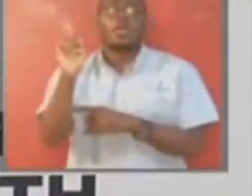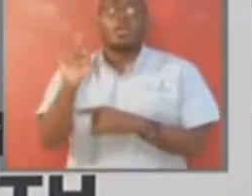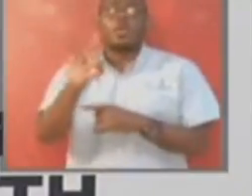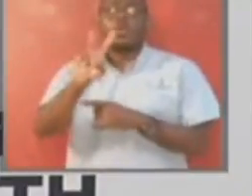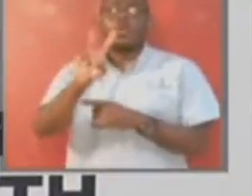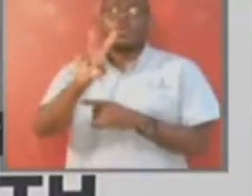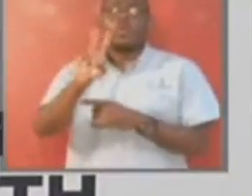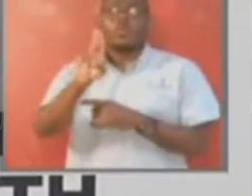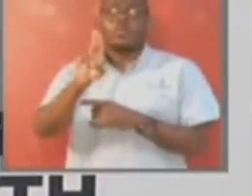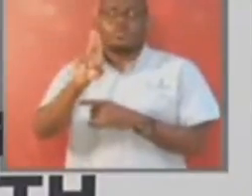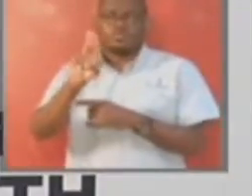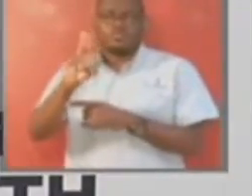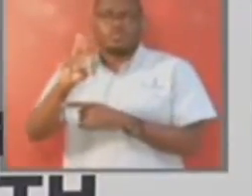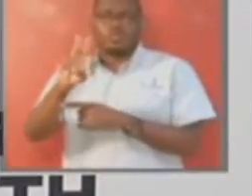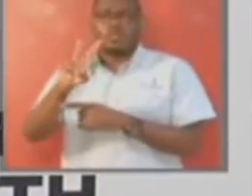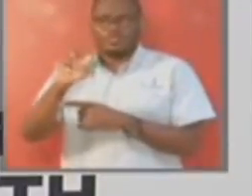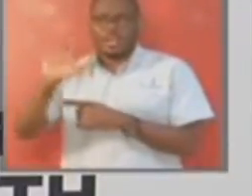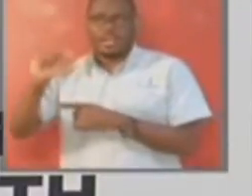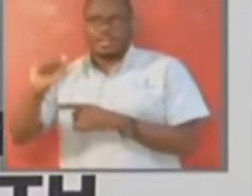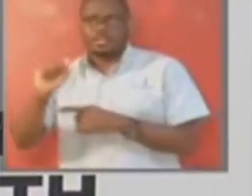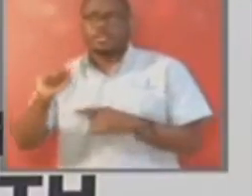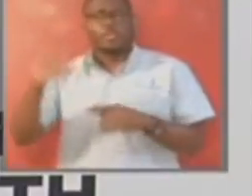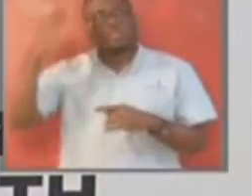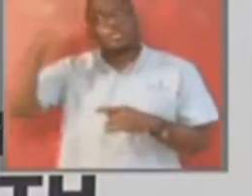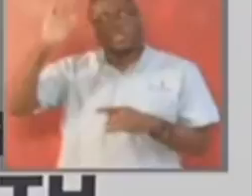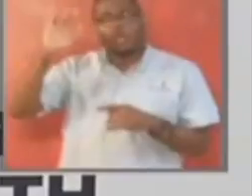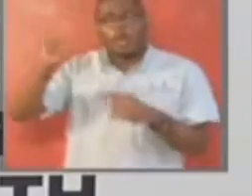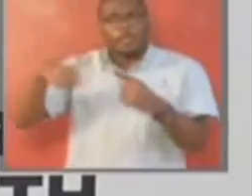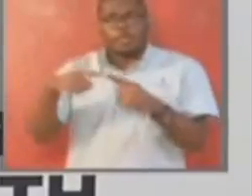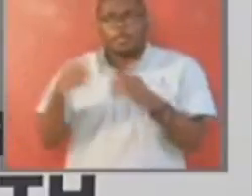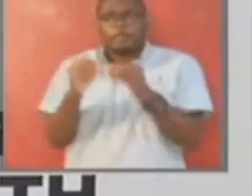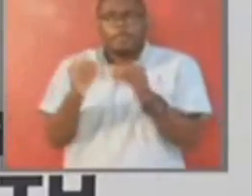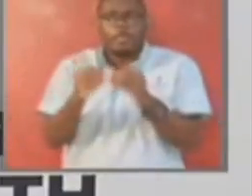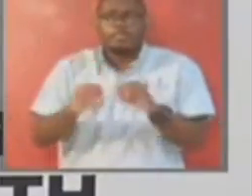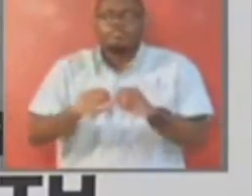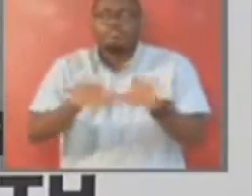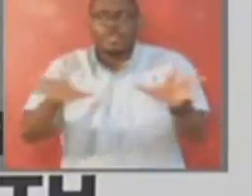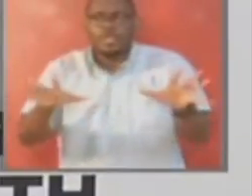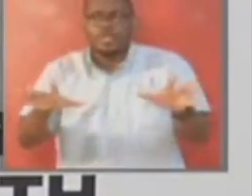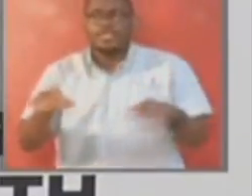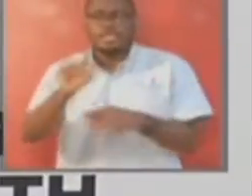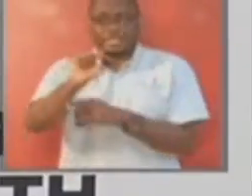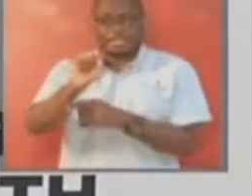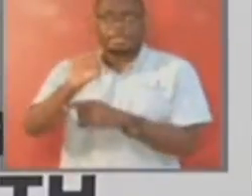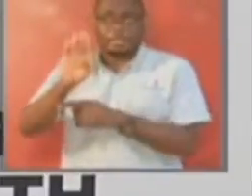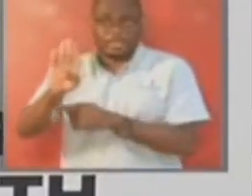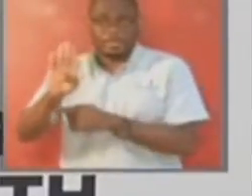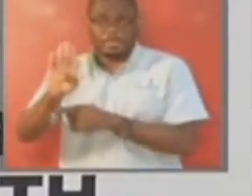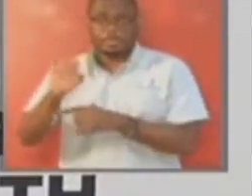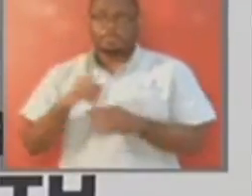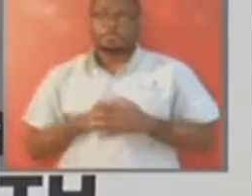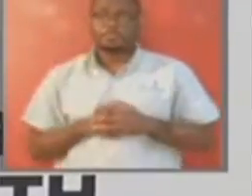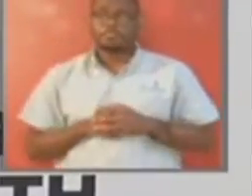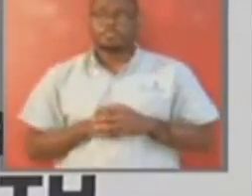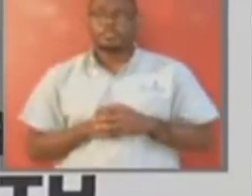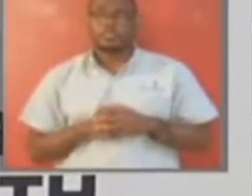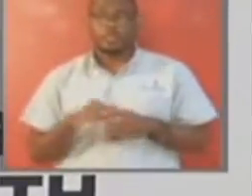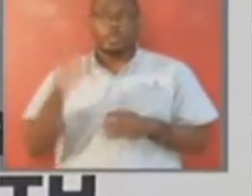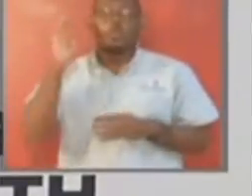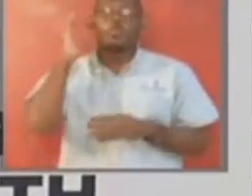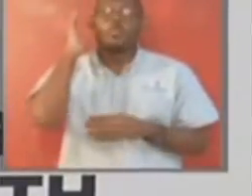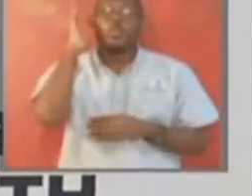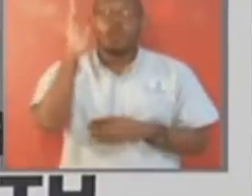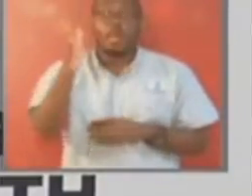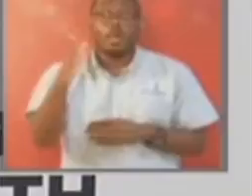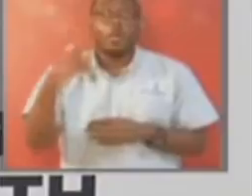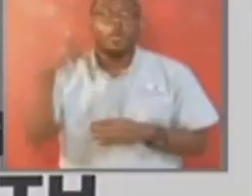aware of an outbreak of TB greater than the normal level of endemic TB that we have in the country. I can check in with the North Central Regional